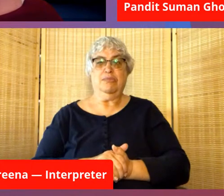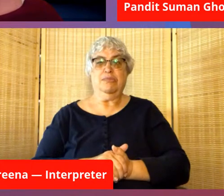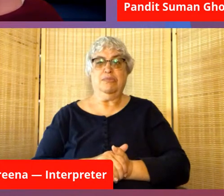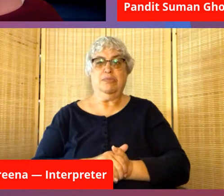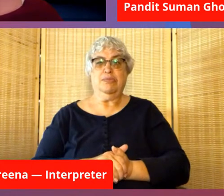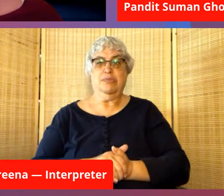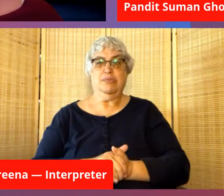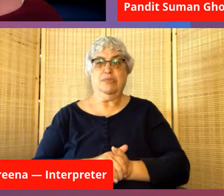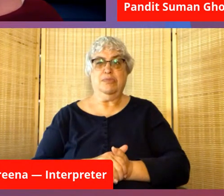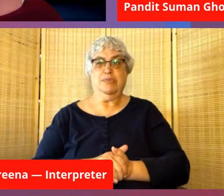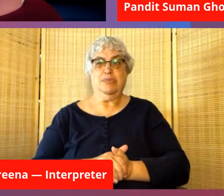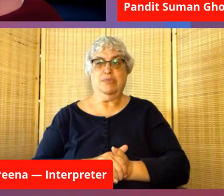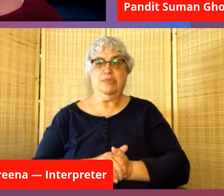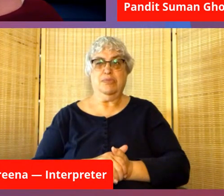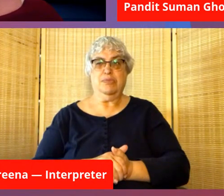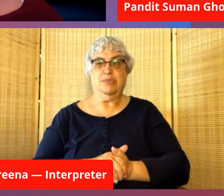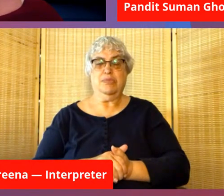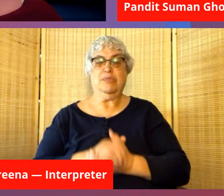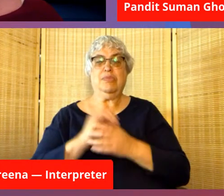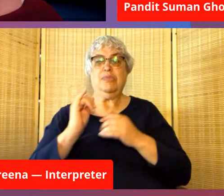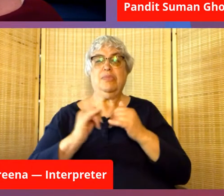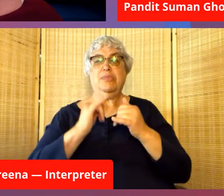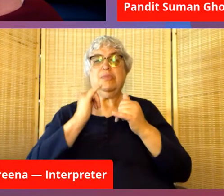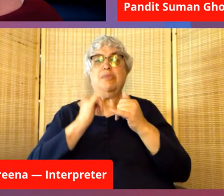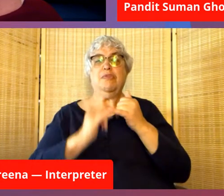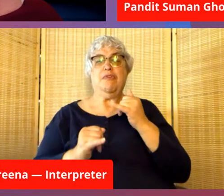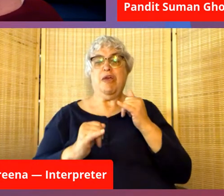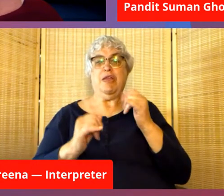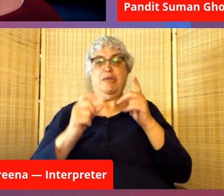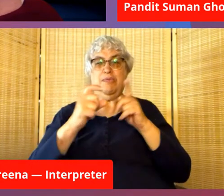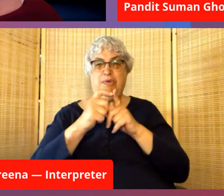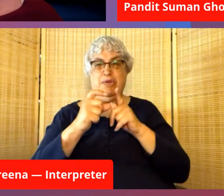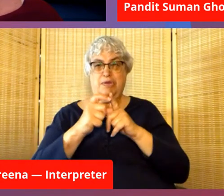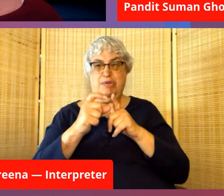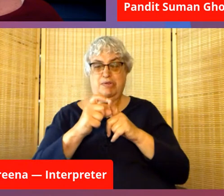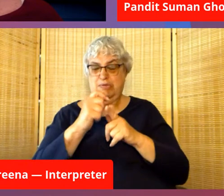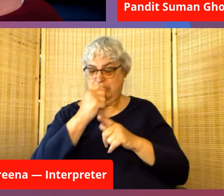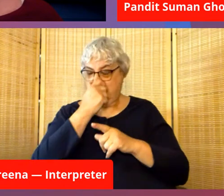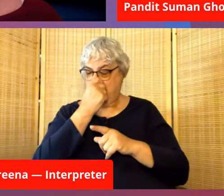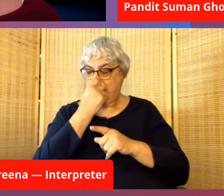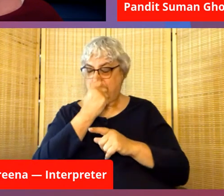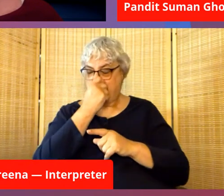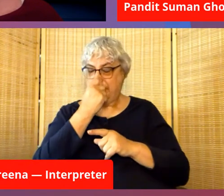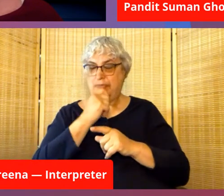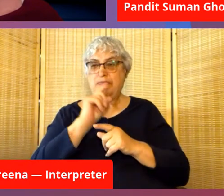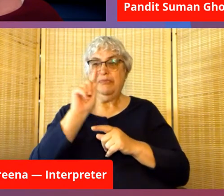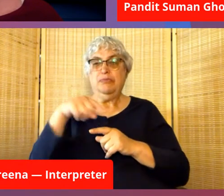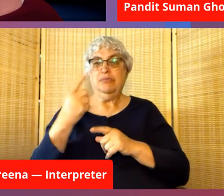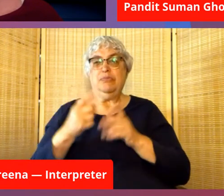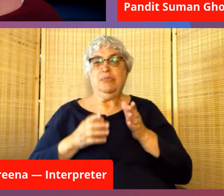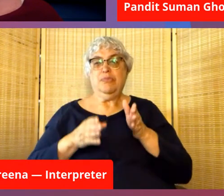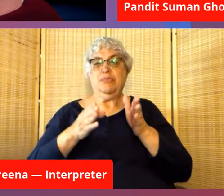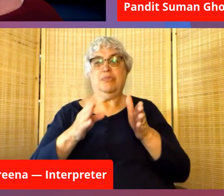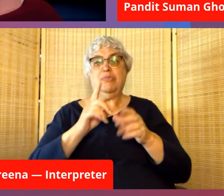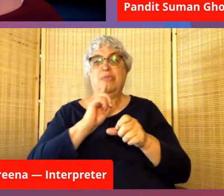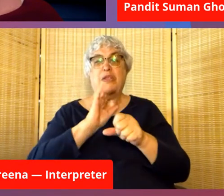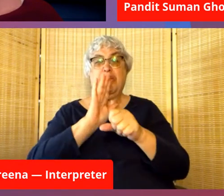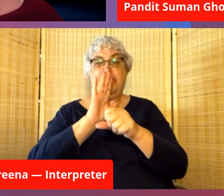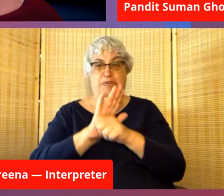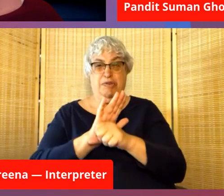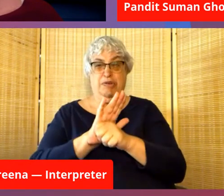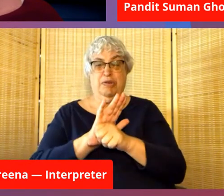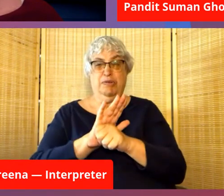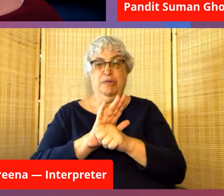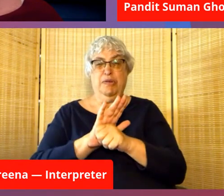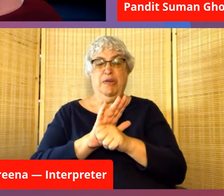Mm. So the final verdict or final words, it says that the only way to ensure that is